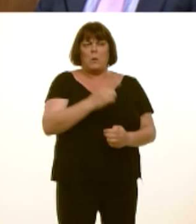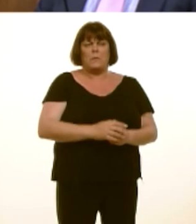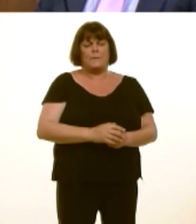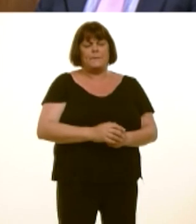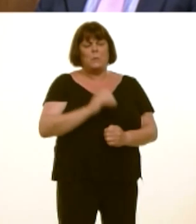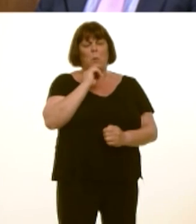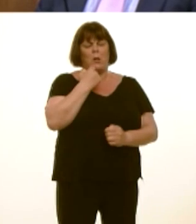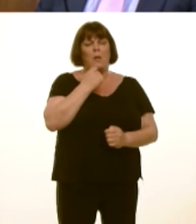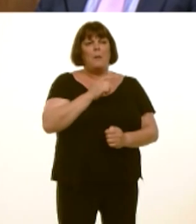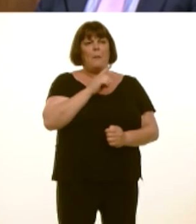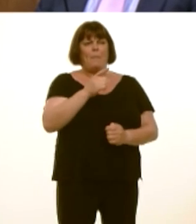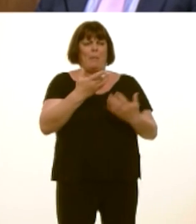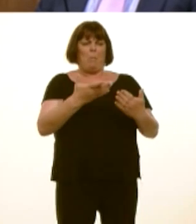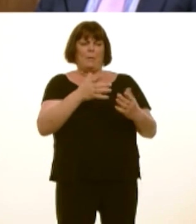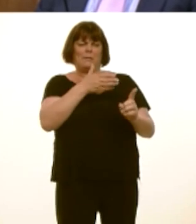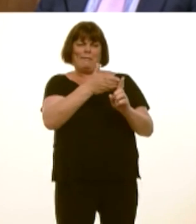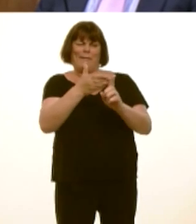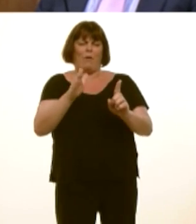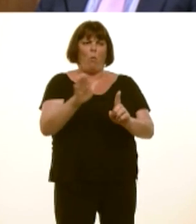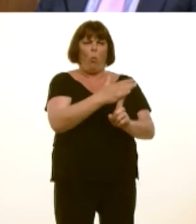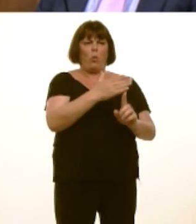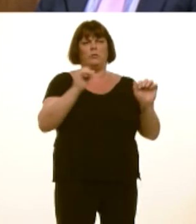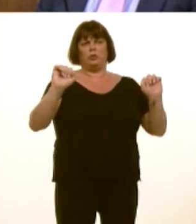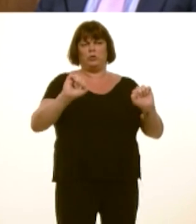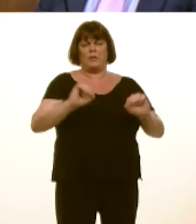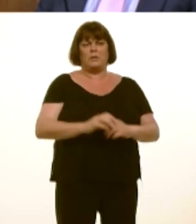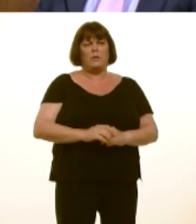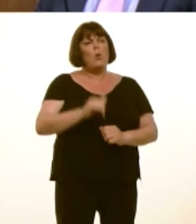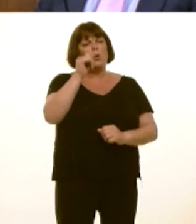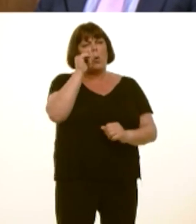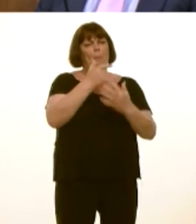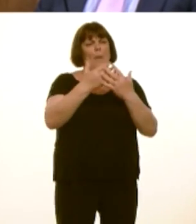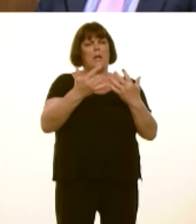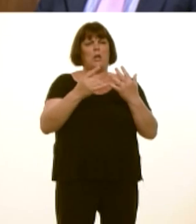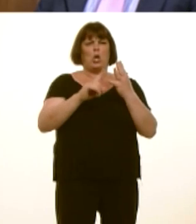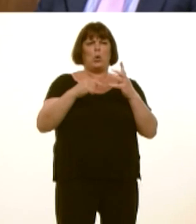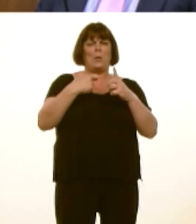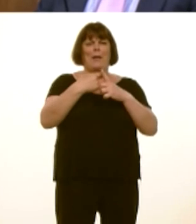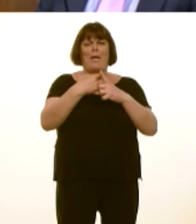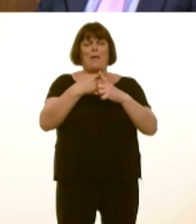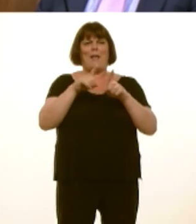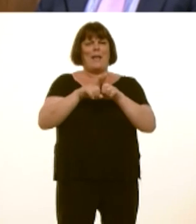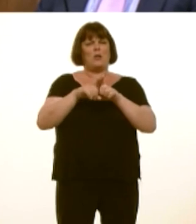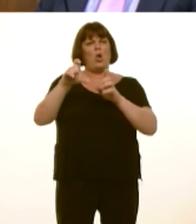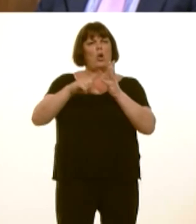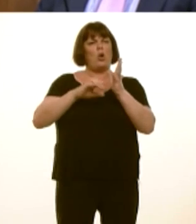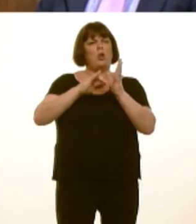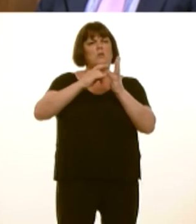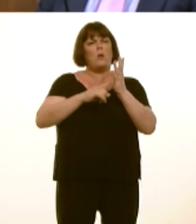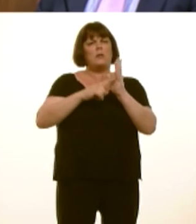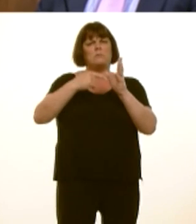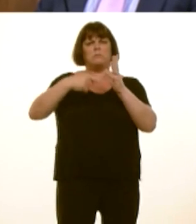still ongoing. I know that there are many UK embassy and consular staff on the ground who are at this moment in